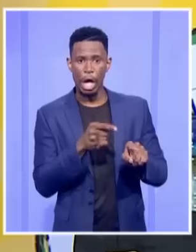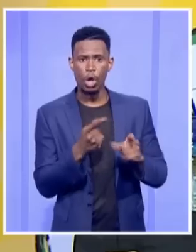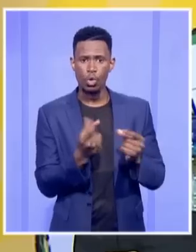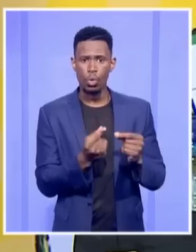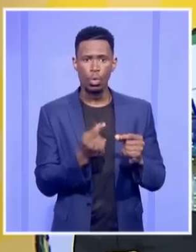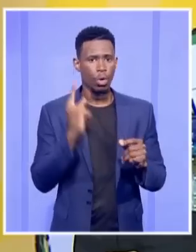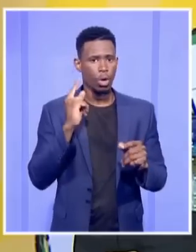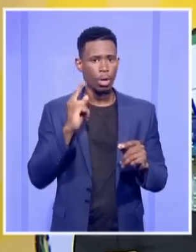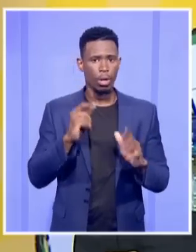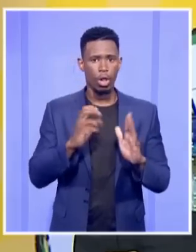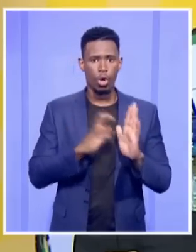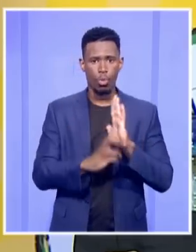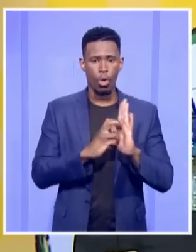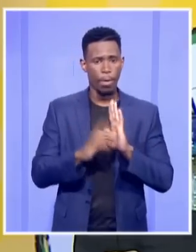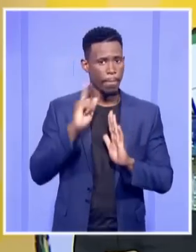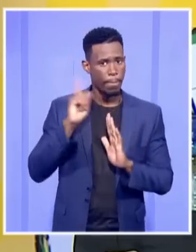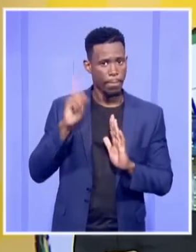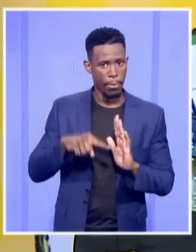comrades don't toe the line.